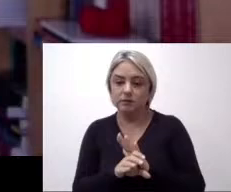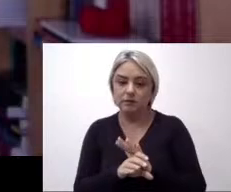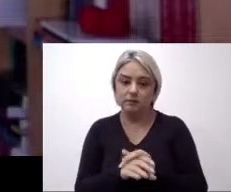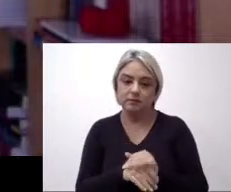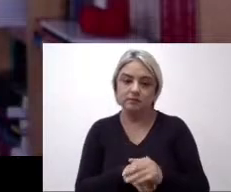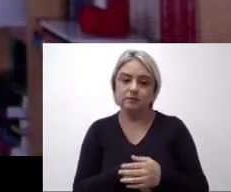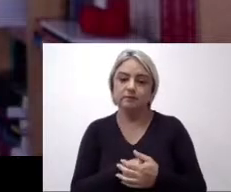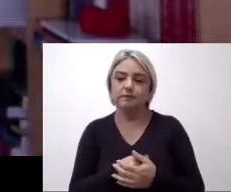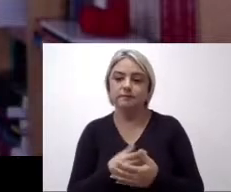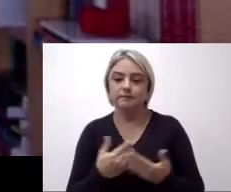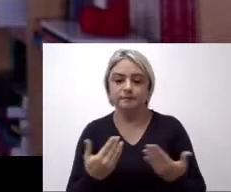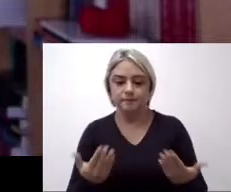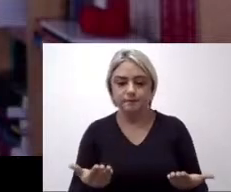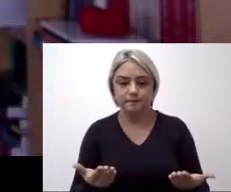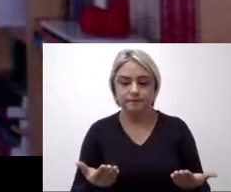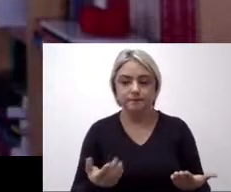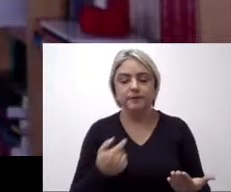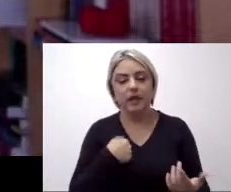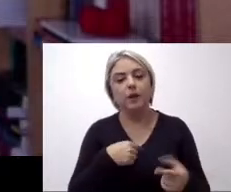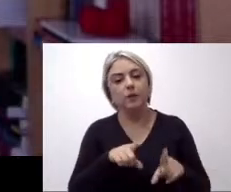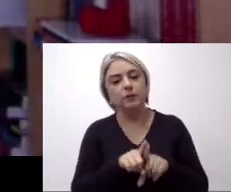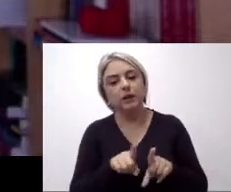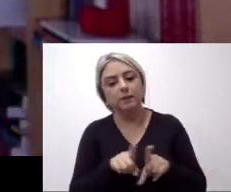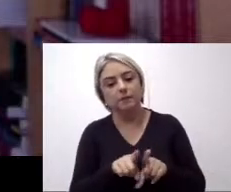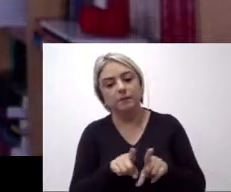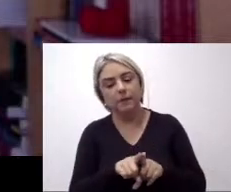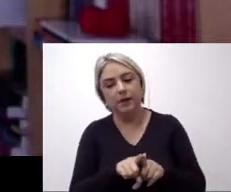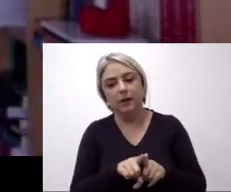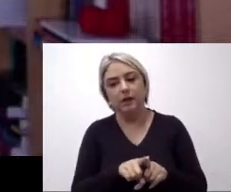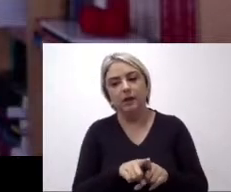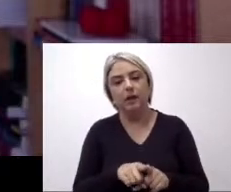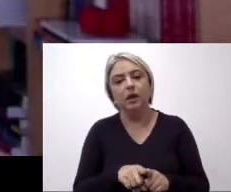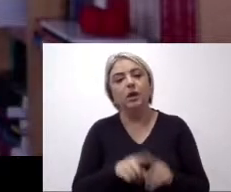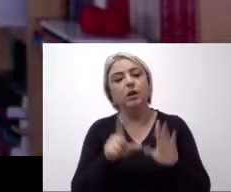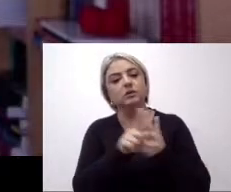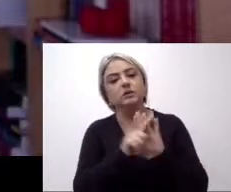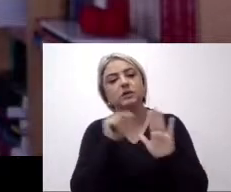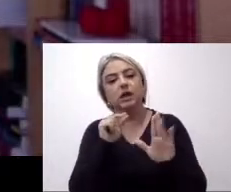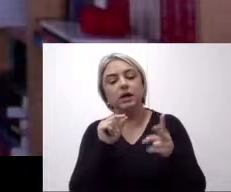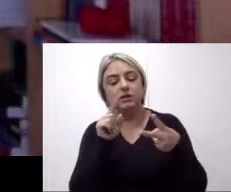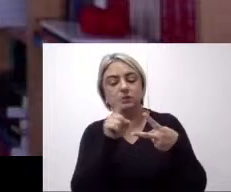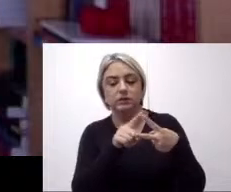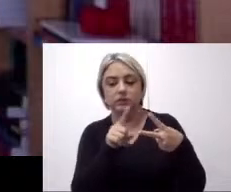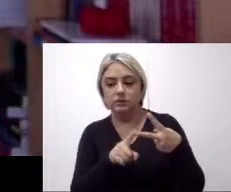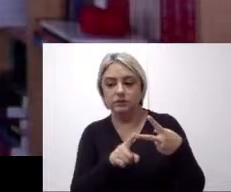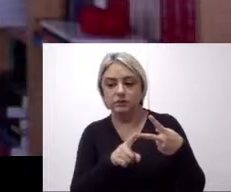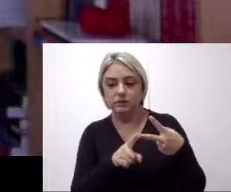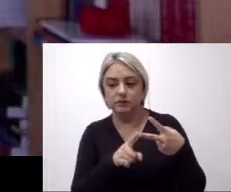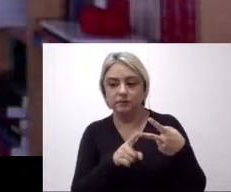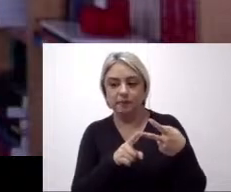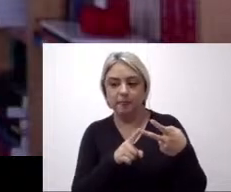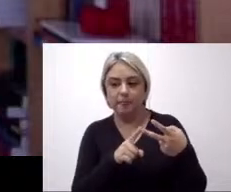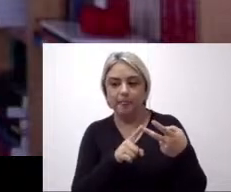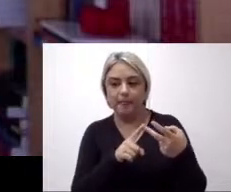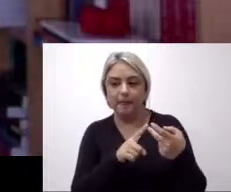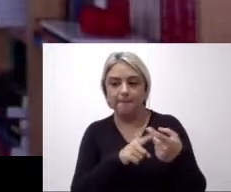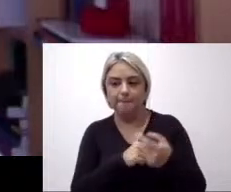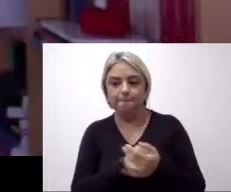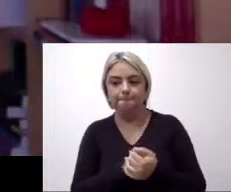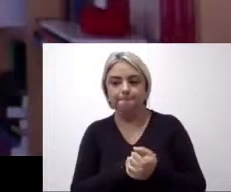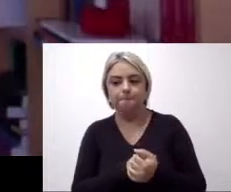I also want to stress that these two approaches, which are quite different, but they share two things.